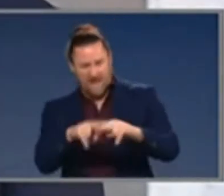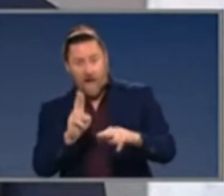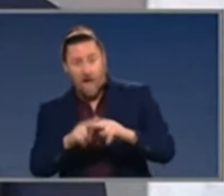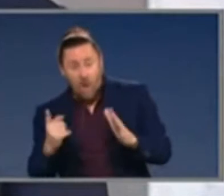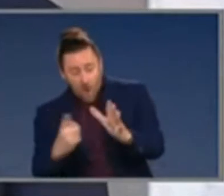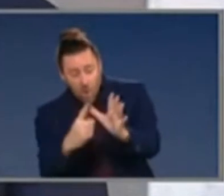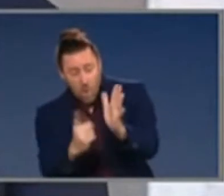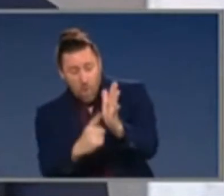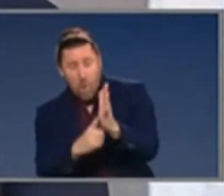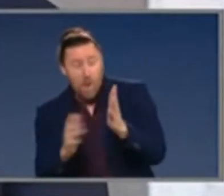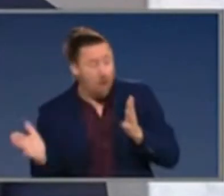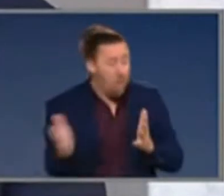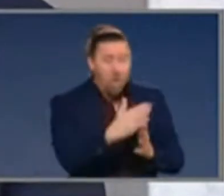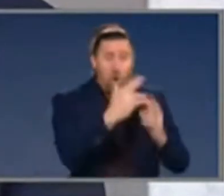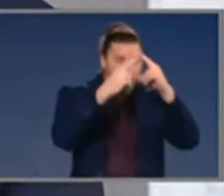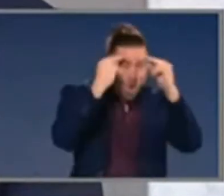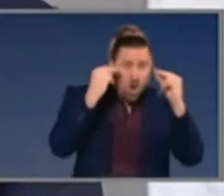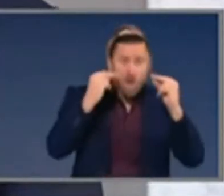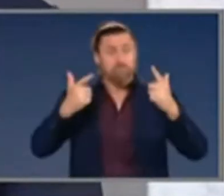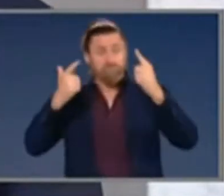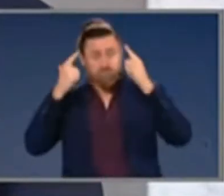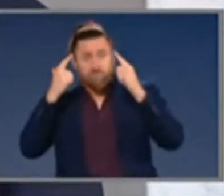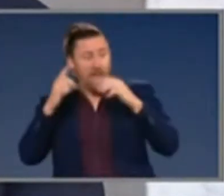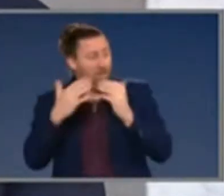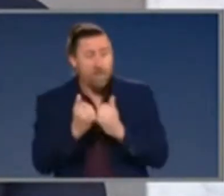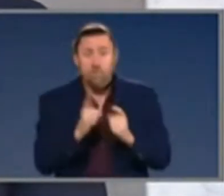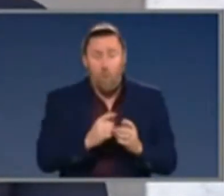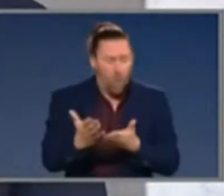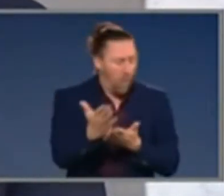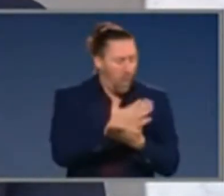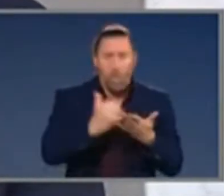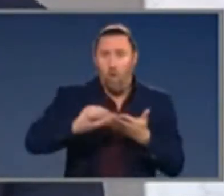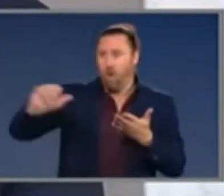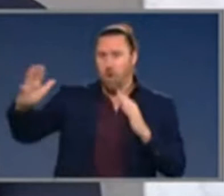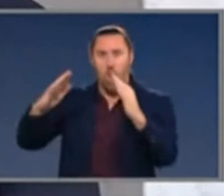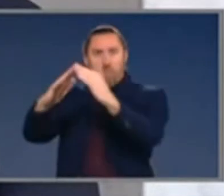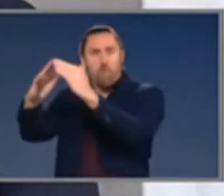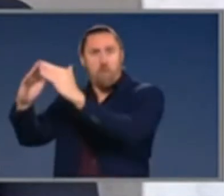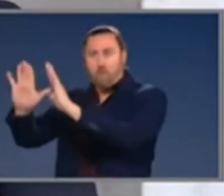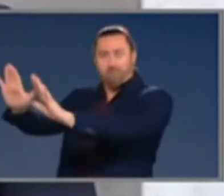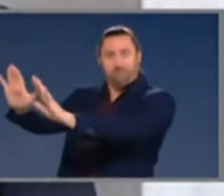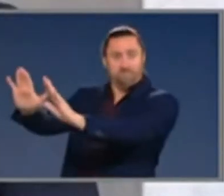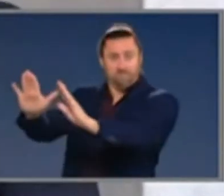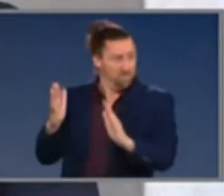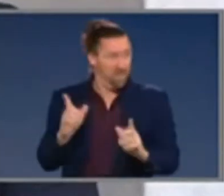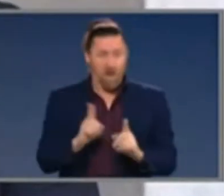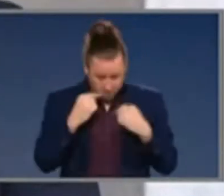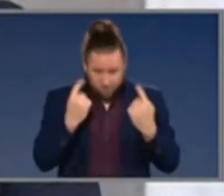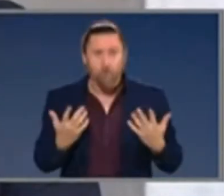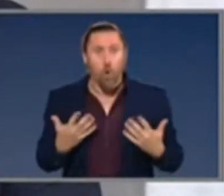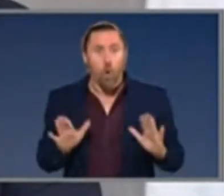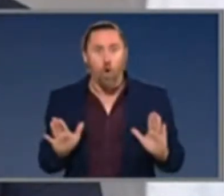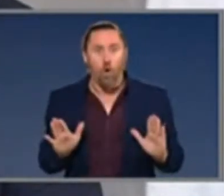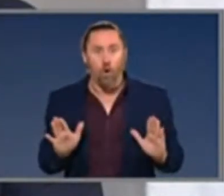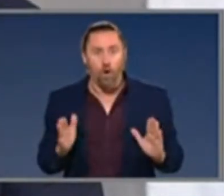entire facility where there'd been a significant COVID outbreak would be completely removed, effectively almost immediately. And so